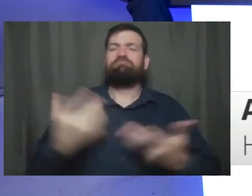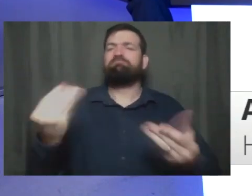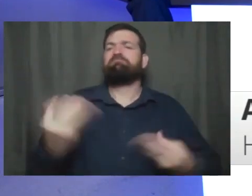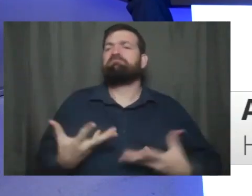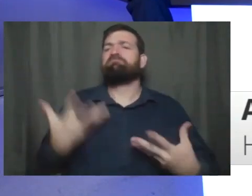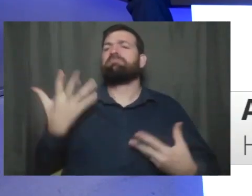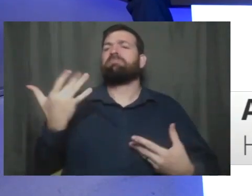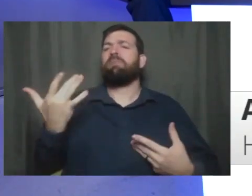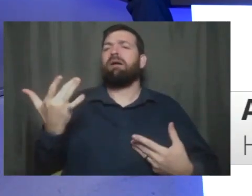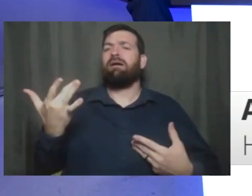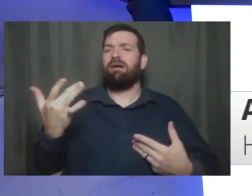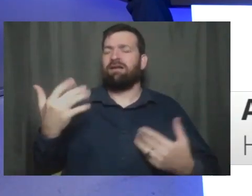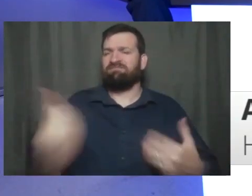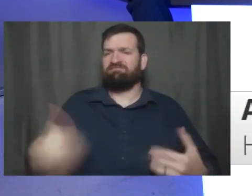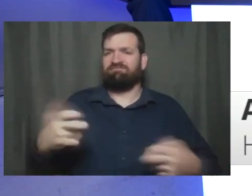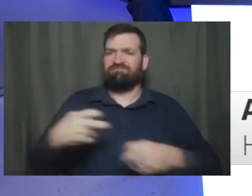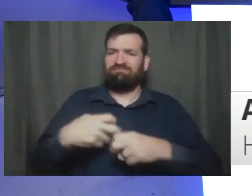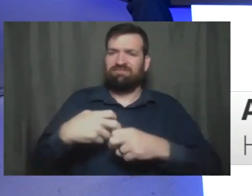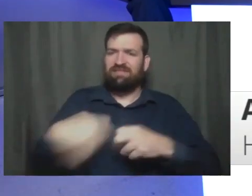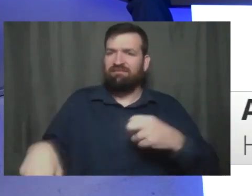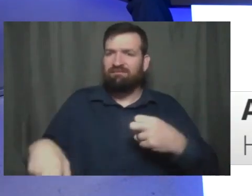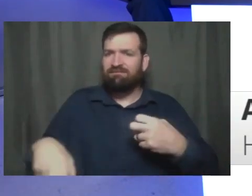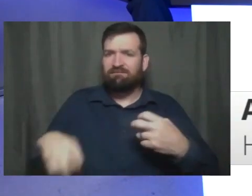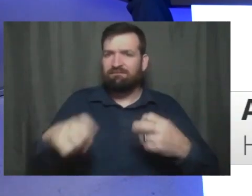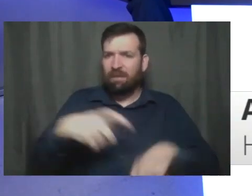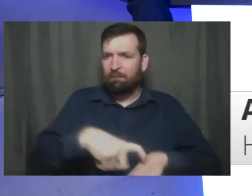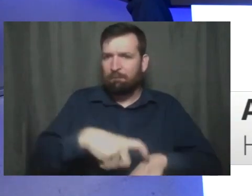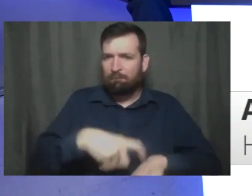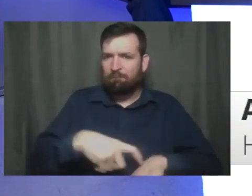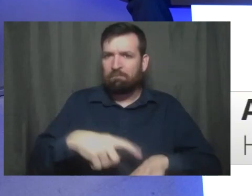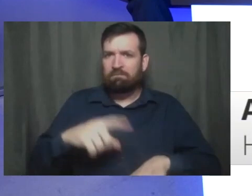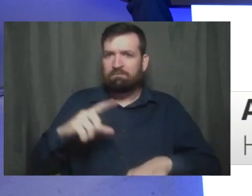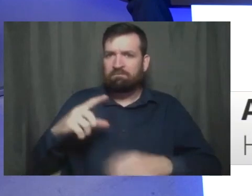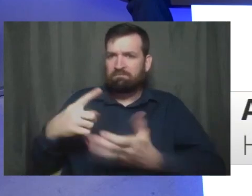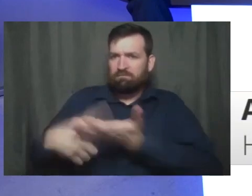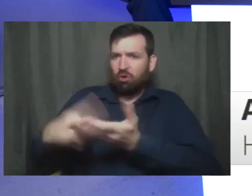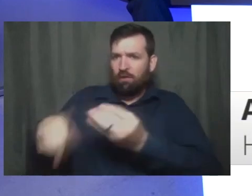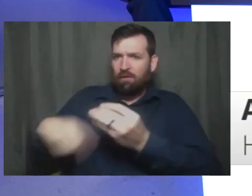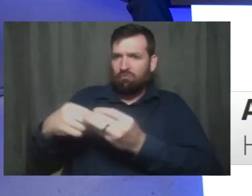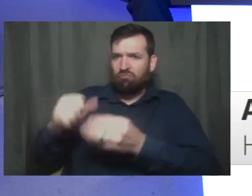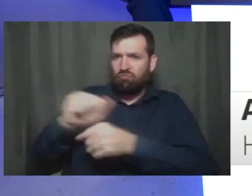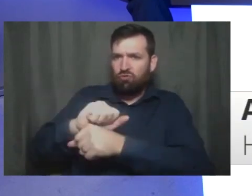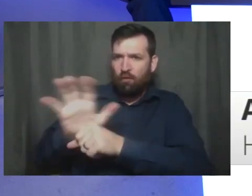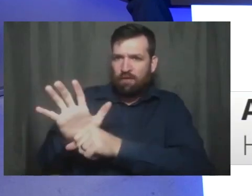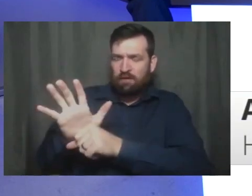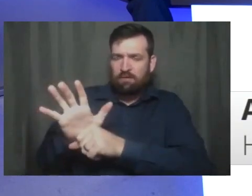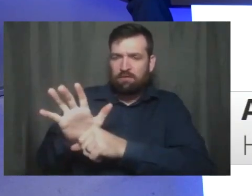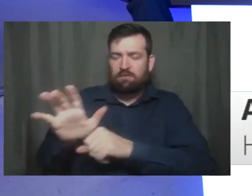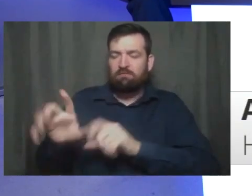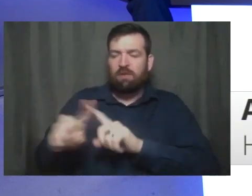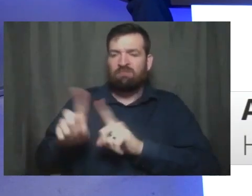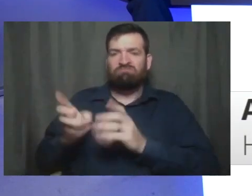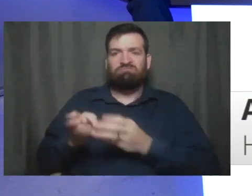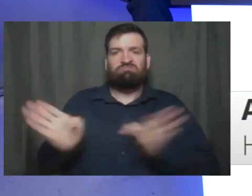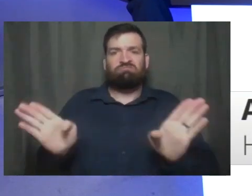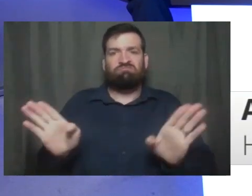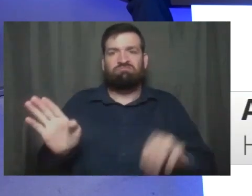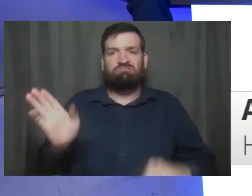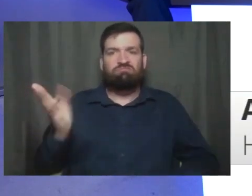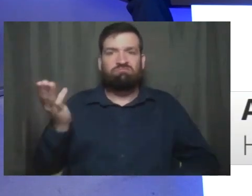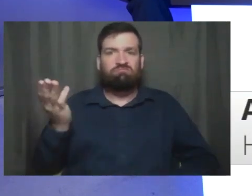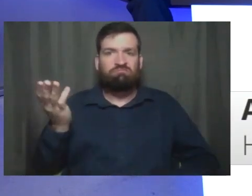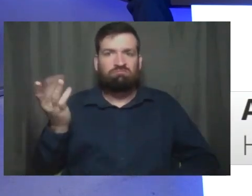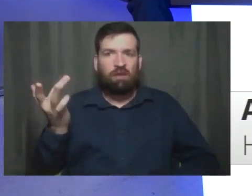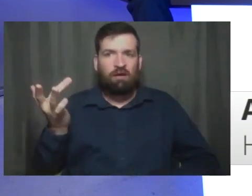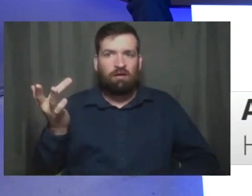a difficult time. I mean, we're going to talk about the COVID effect on that, but in general, why do we feel